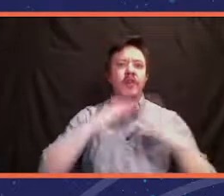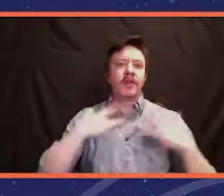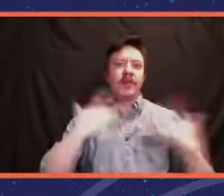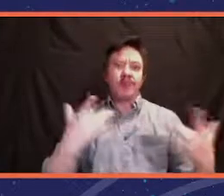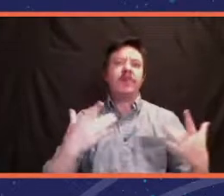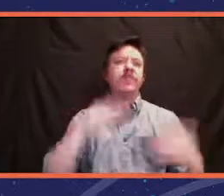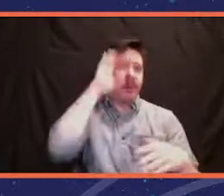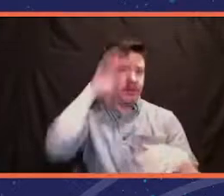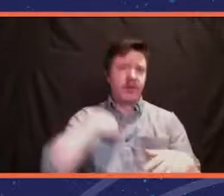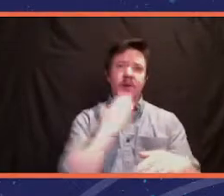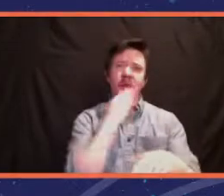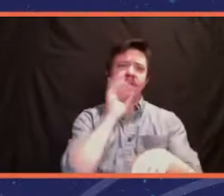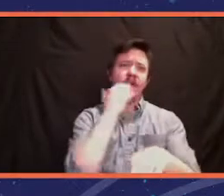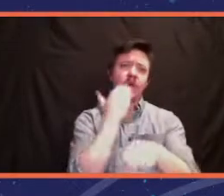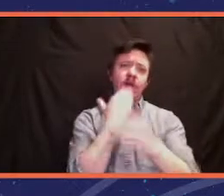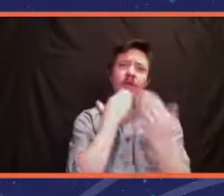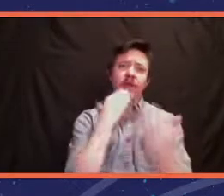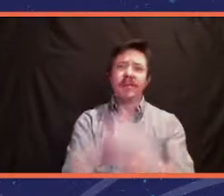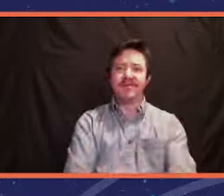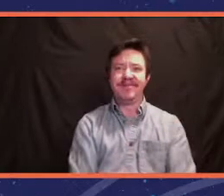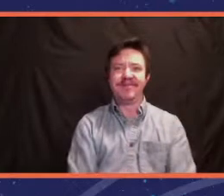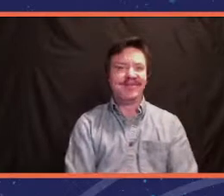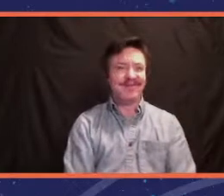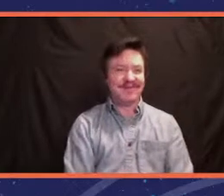you so much. Really appreciate it.